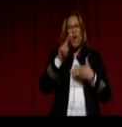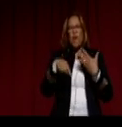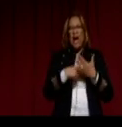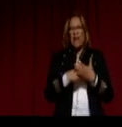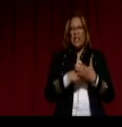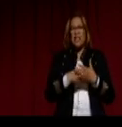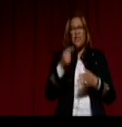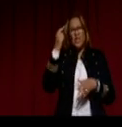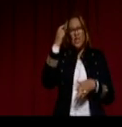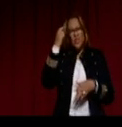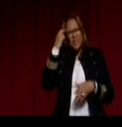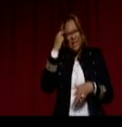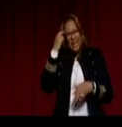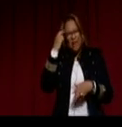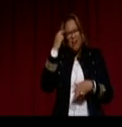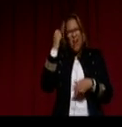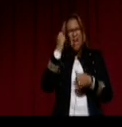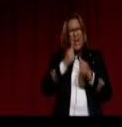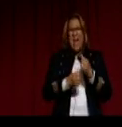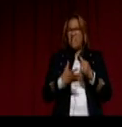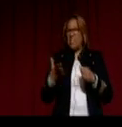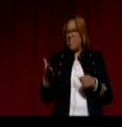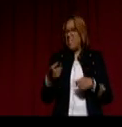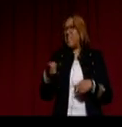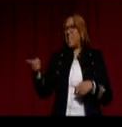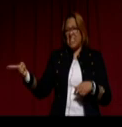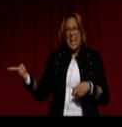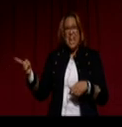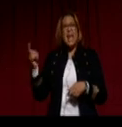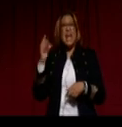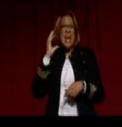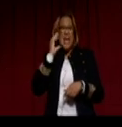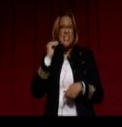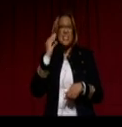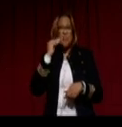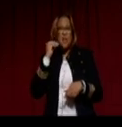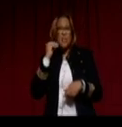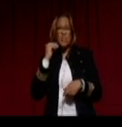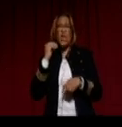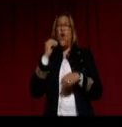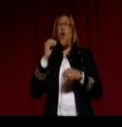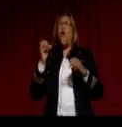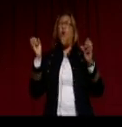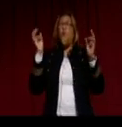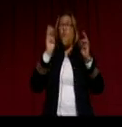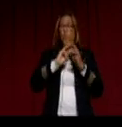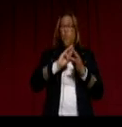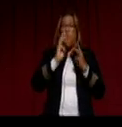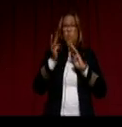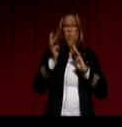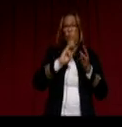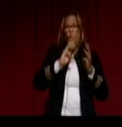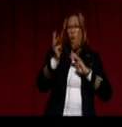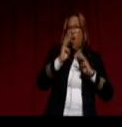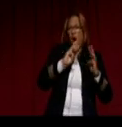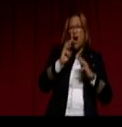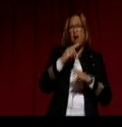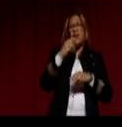through, just before that had been the World War, World War One, and